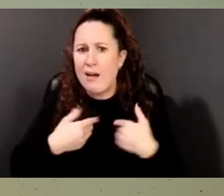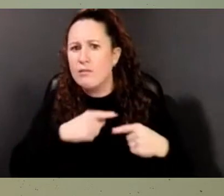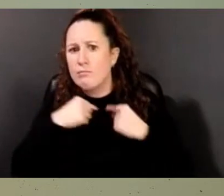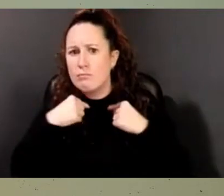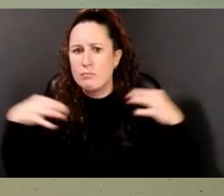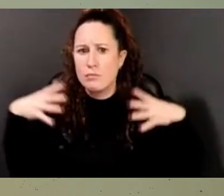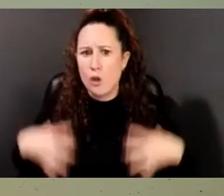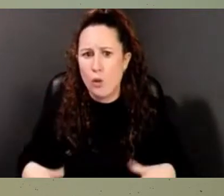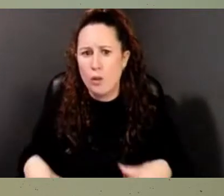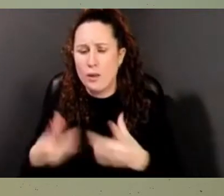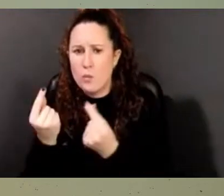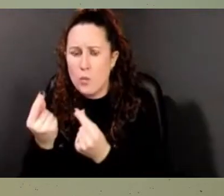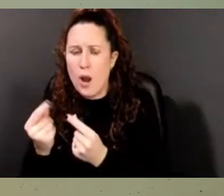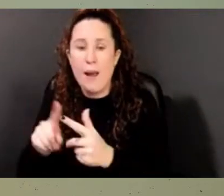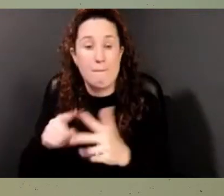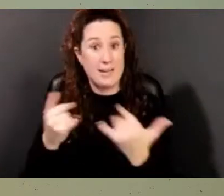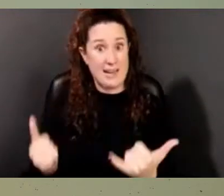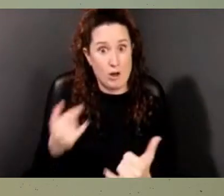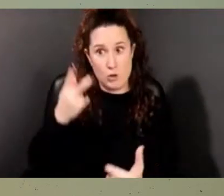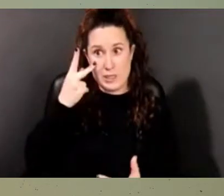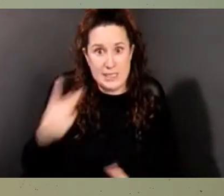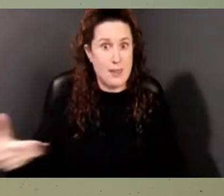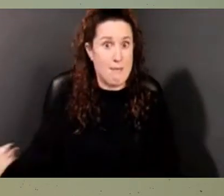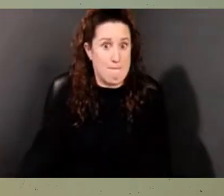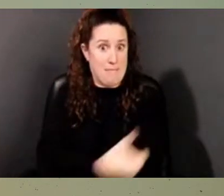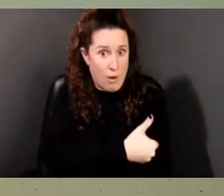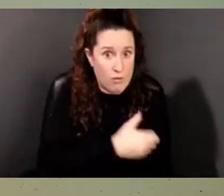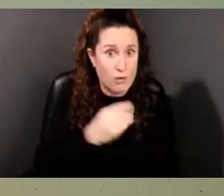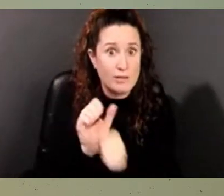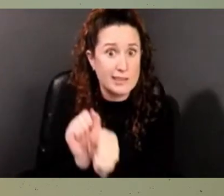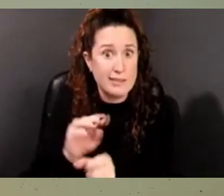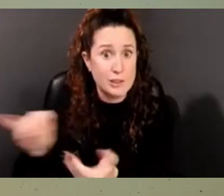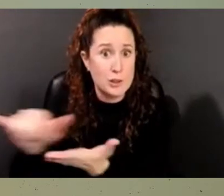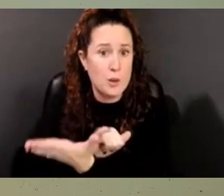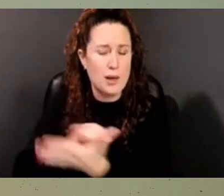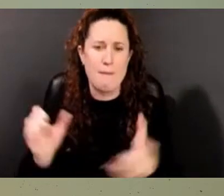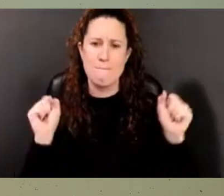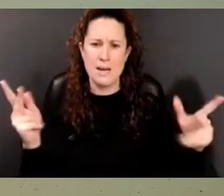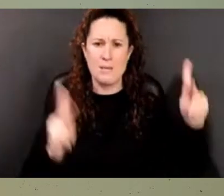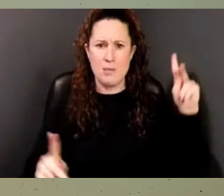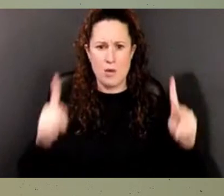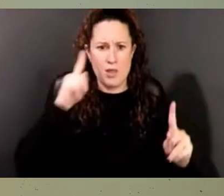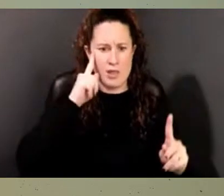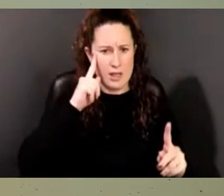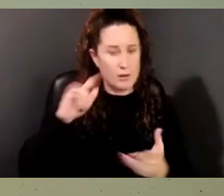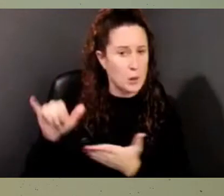York. When you tell people slavery exists in New York, they're like, what you talking about, right?